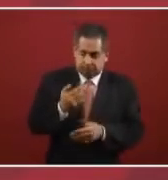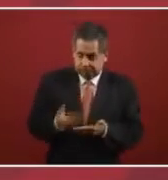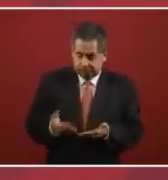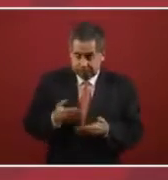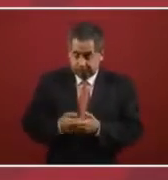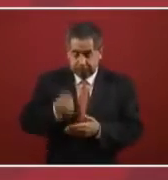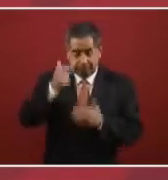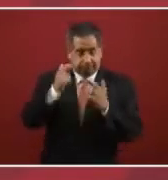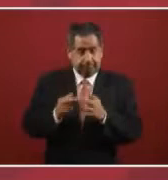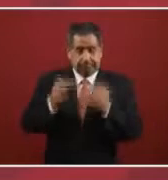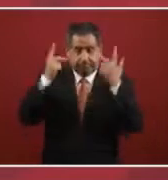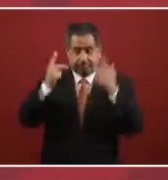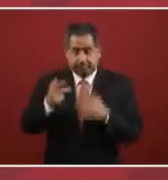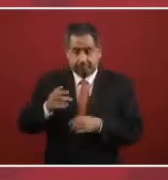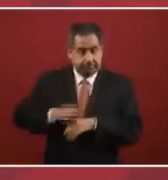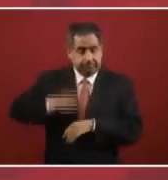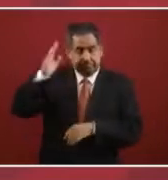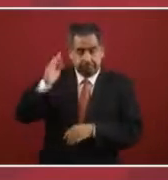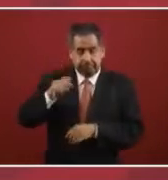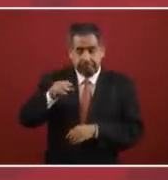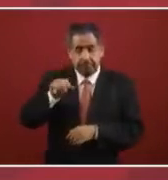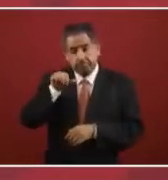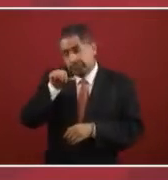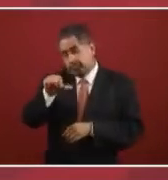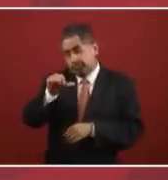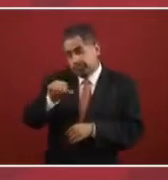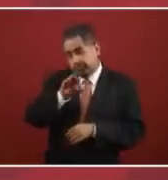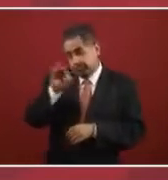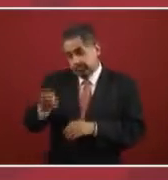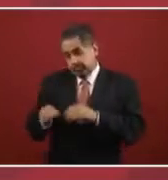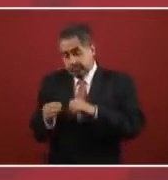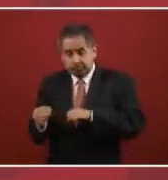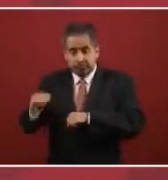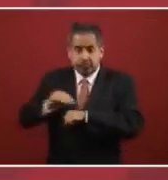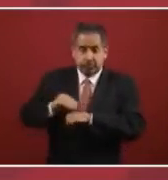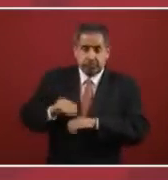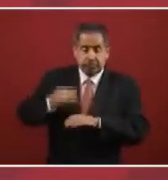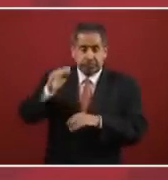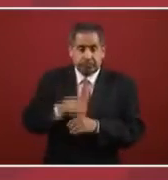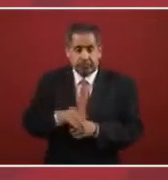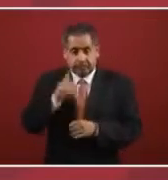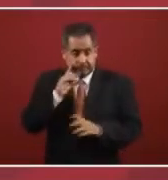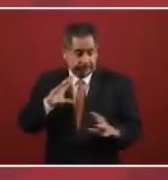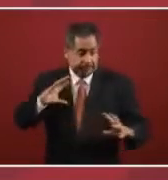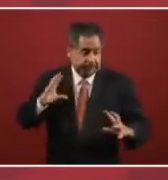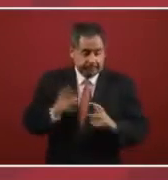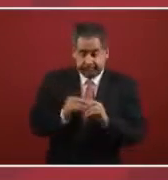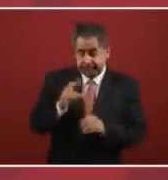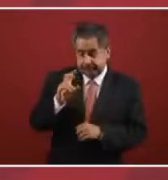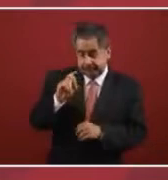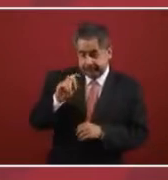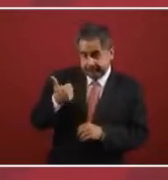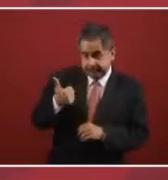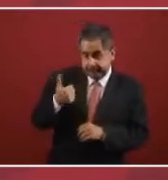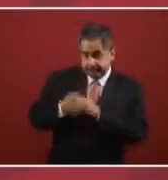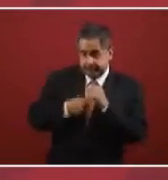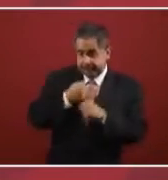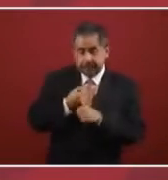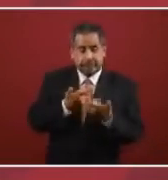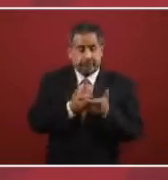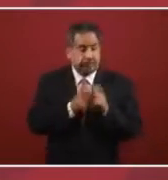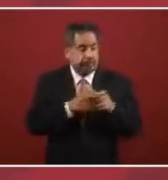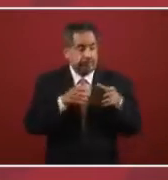increased the minimum En salary se like this incrementó year, 16%. where it went up En 16%. 36 años In 36 years, del periodo neoliberal, from